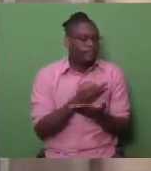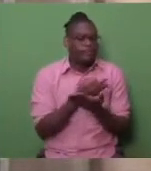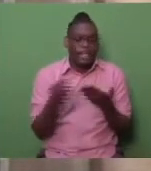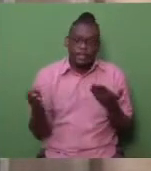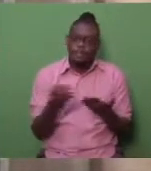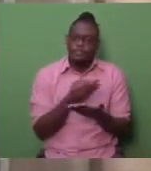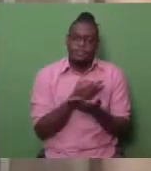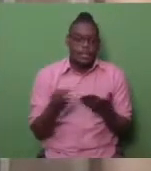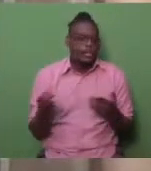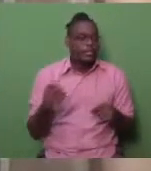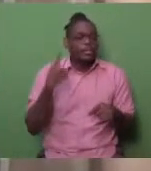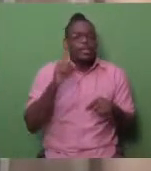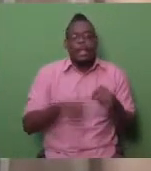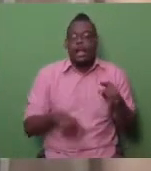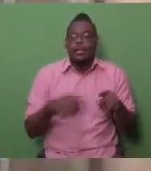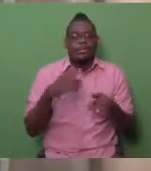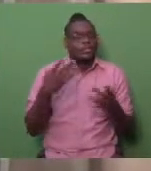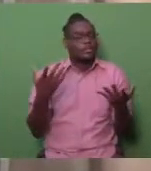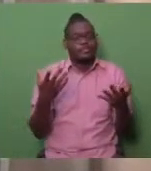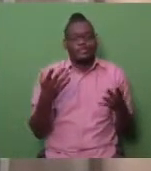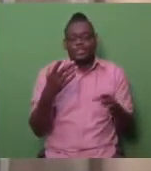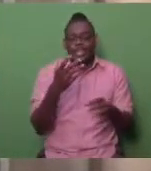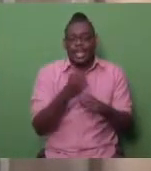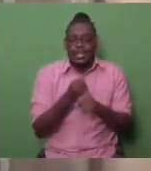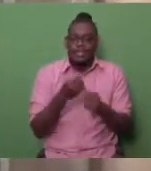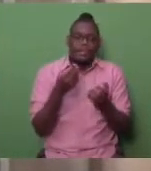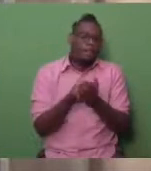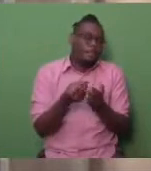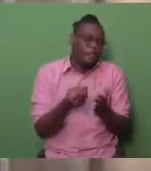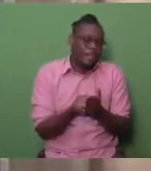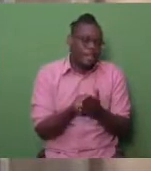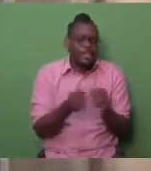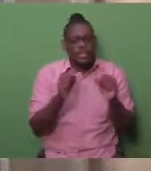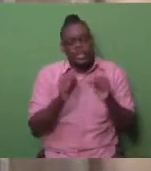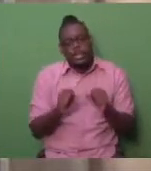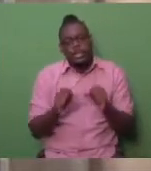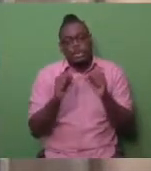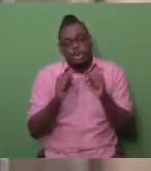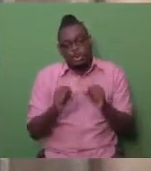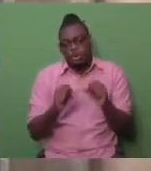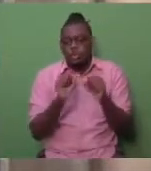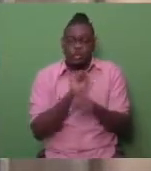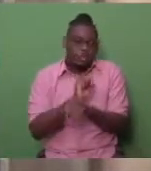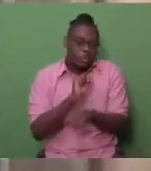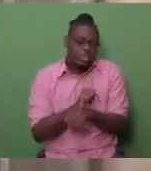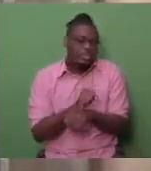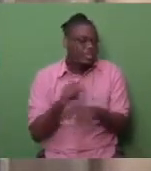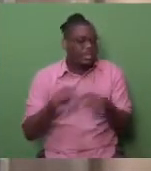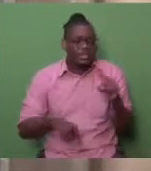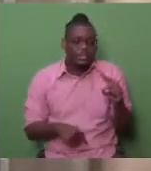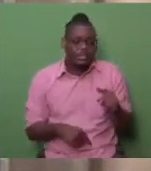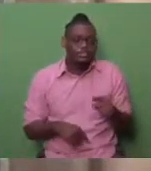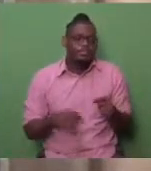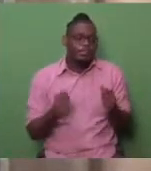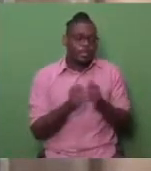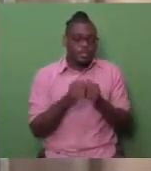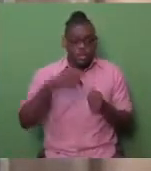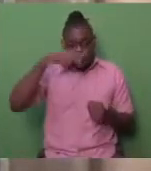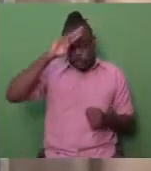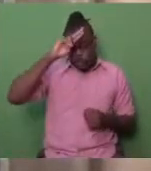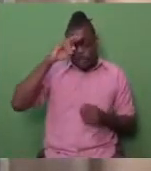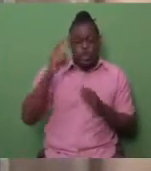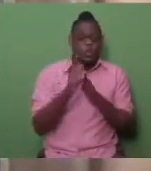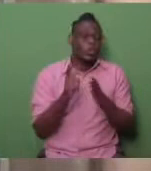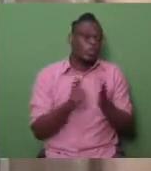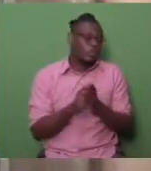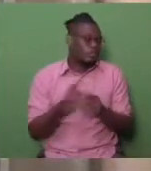costs. Functioning at 50% capacity out of a population pool of 42% vaccinated means